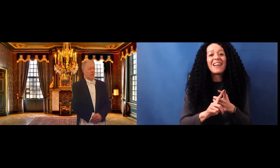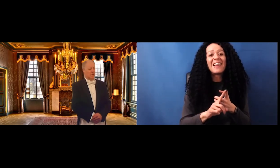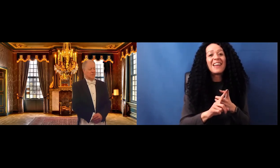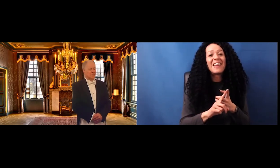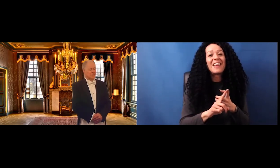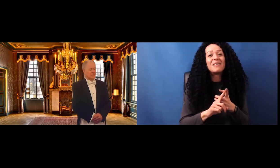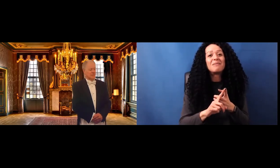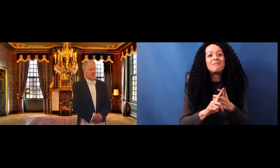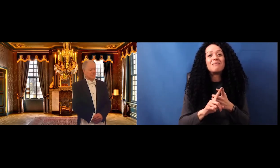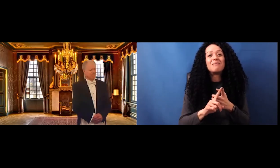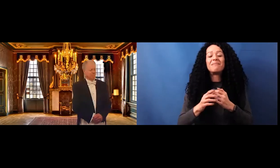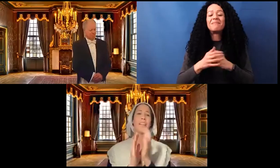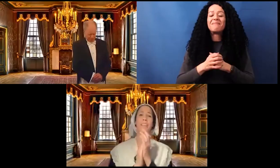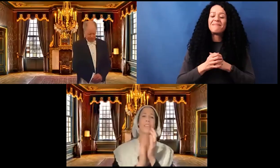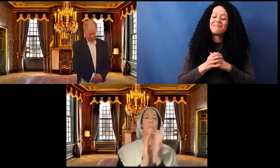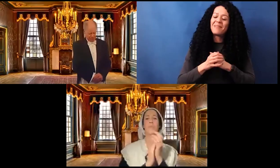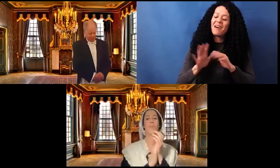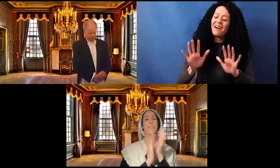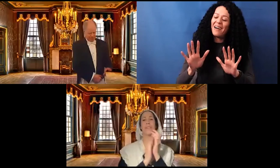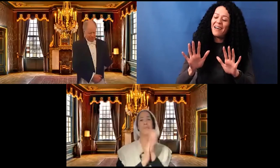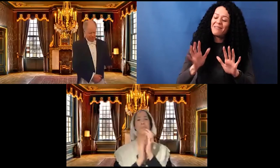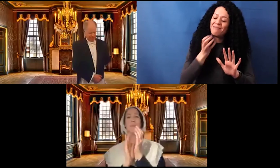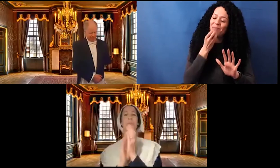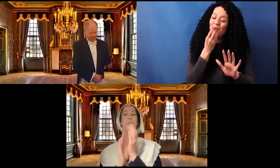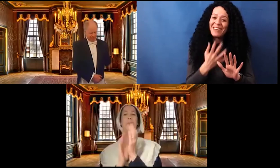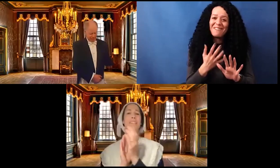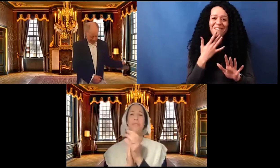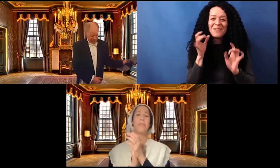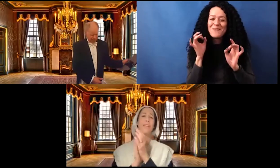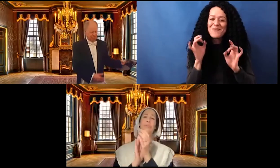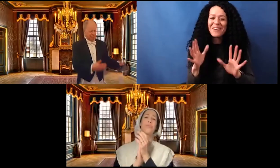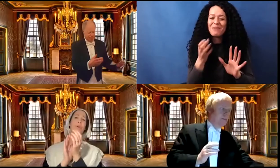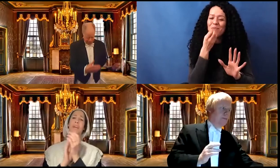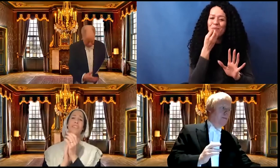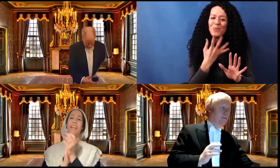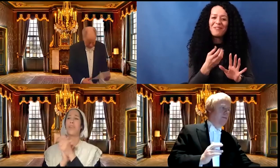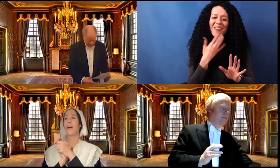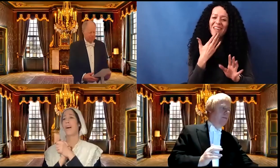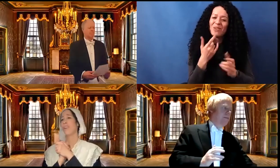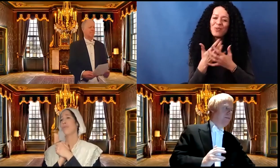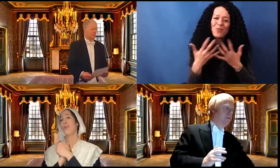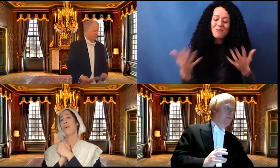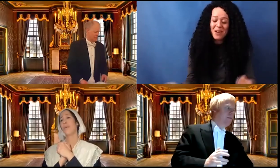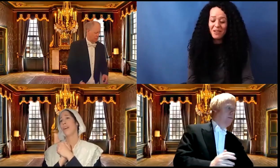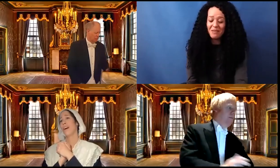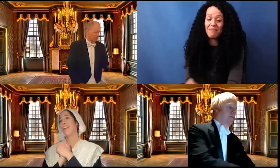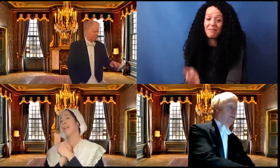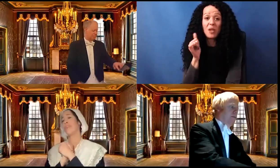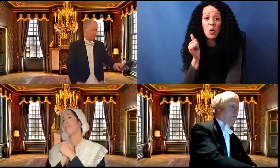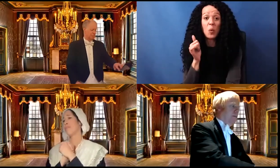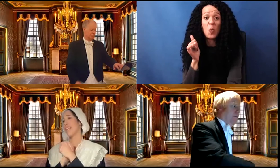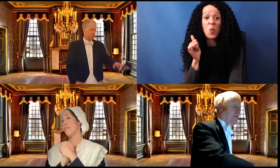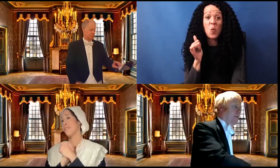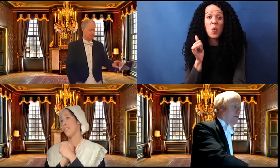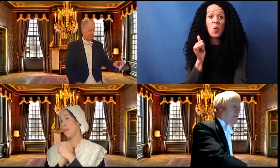Nightingale. Oh, that was wonderful. Wonderful. Beautiful. Thank you so much. Thank you. You know, another